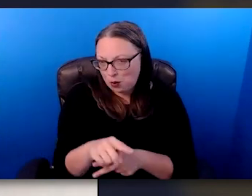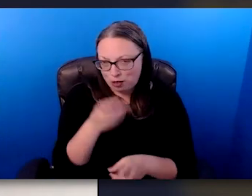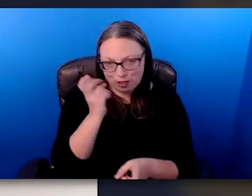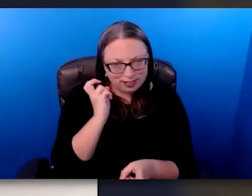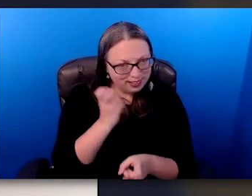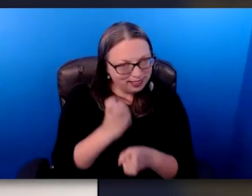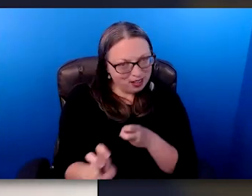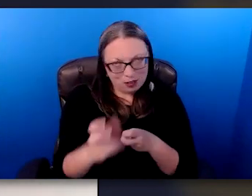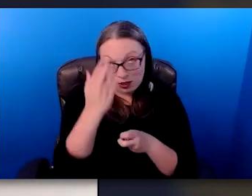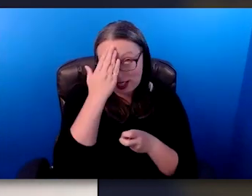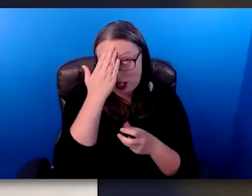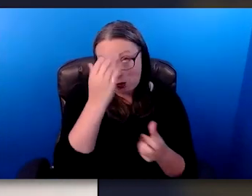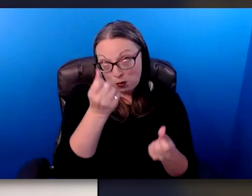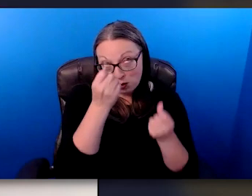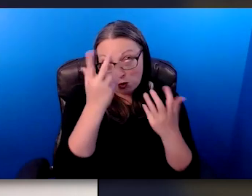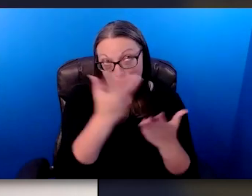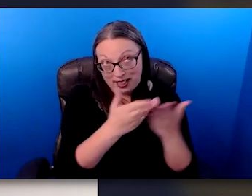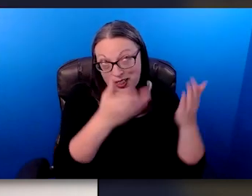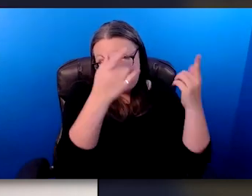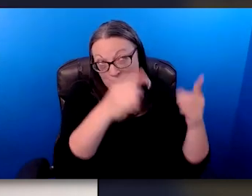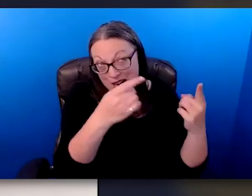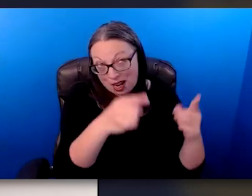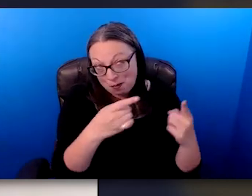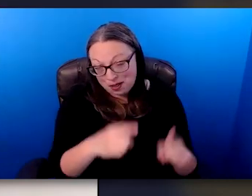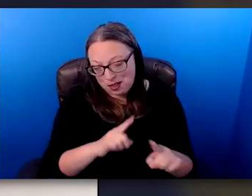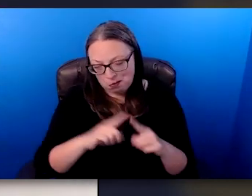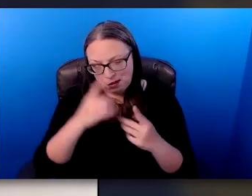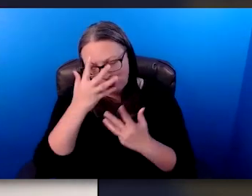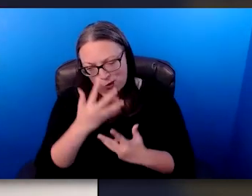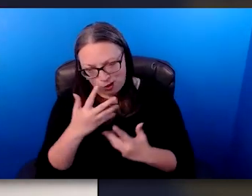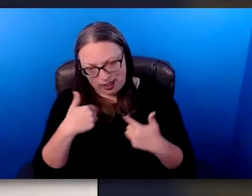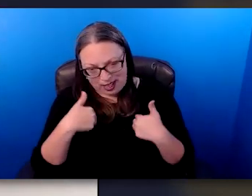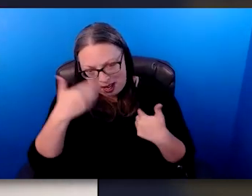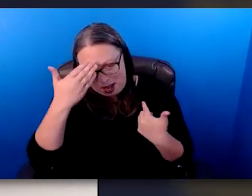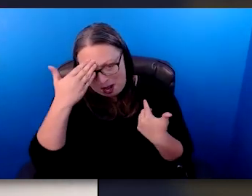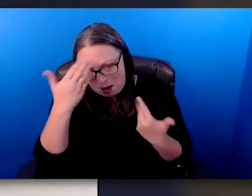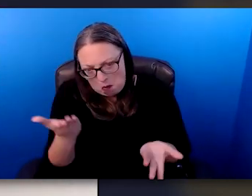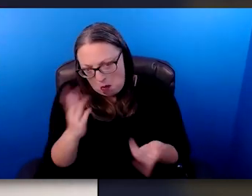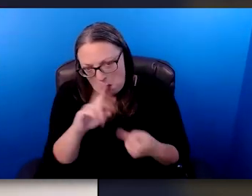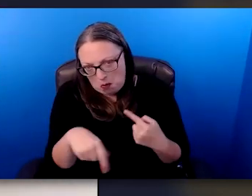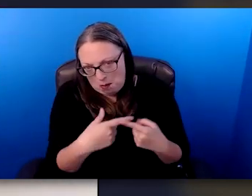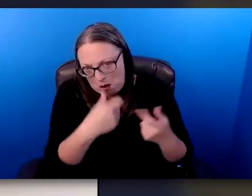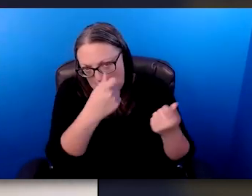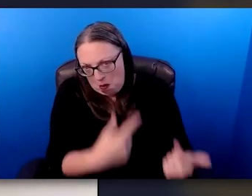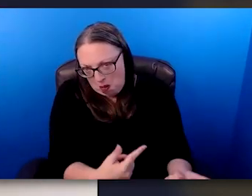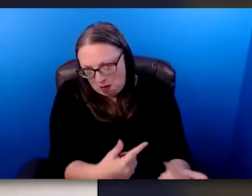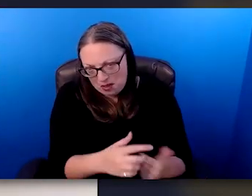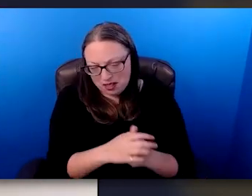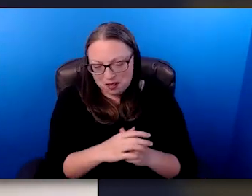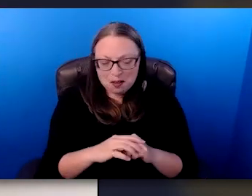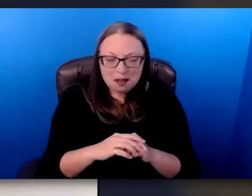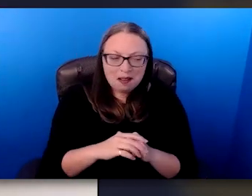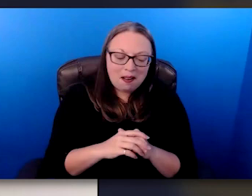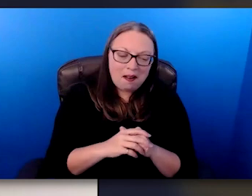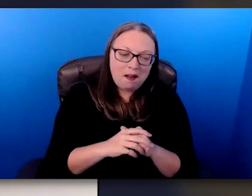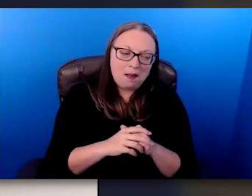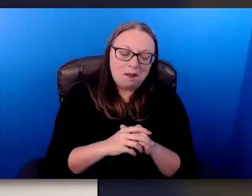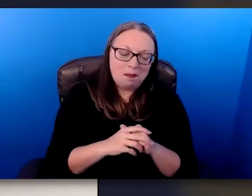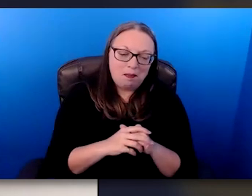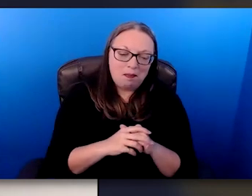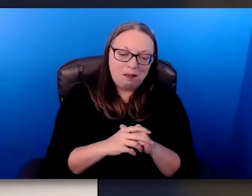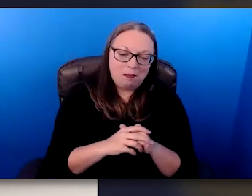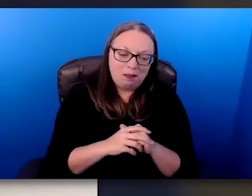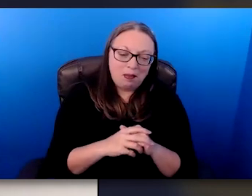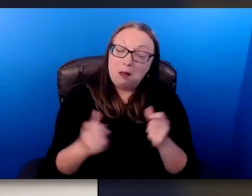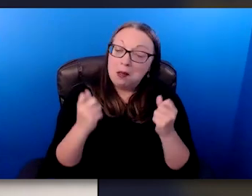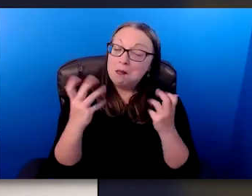is happening, but I unfortunately don't get to hear about a lot of it. But I do, and I think many of the things that faculty